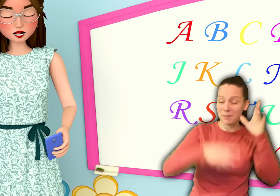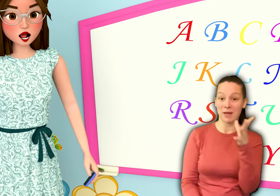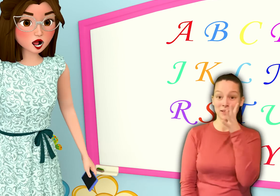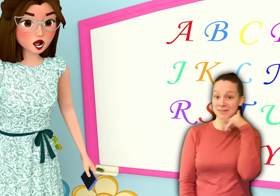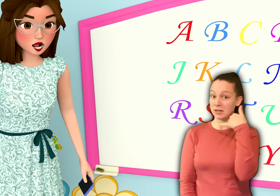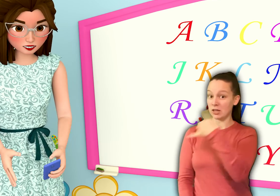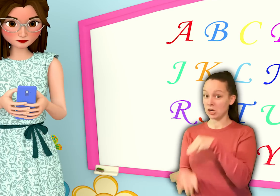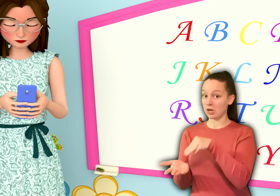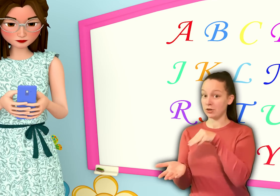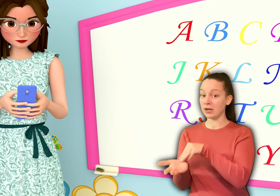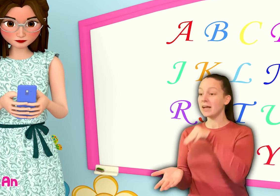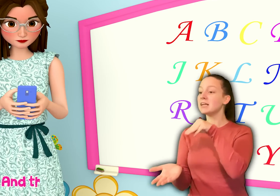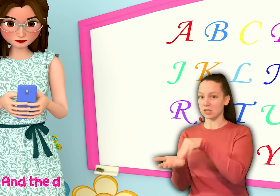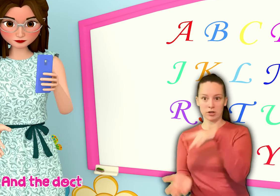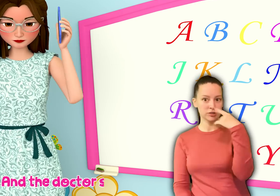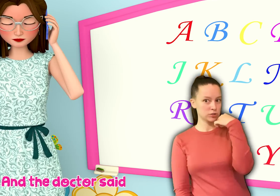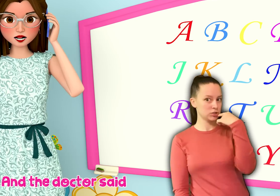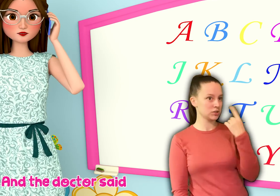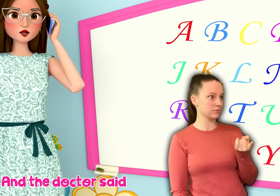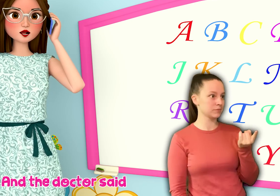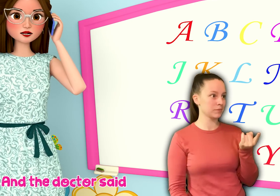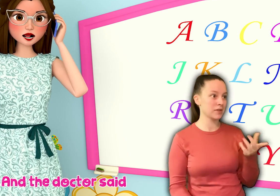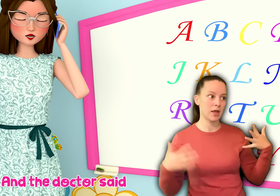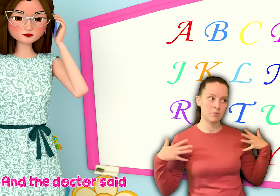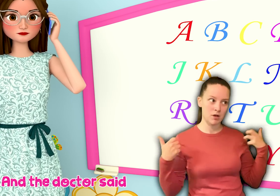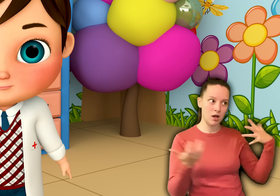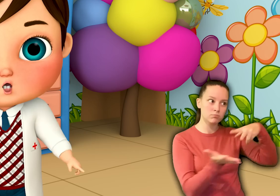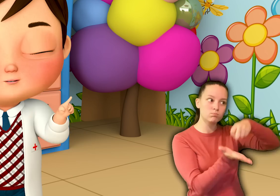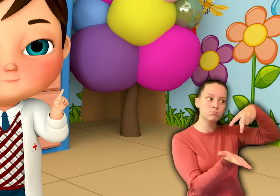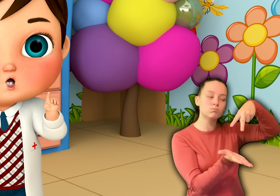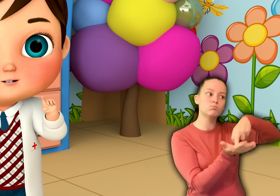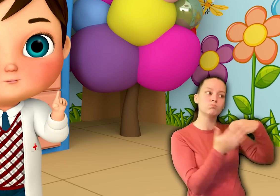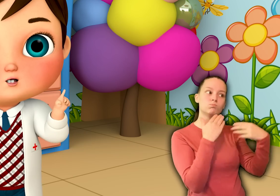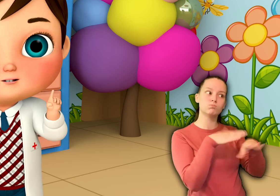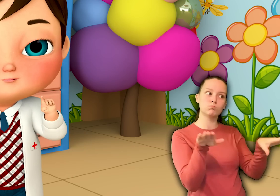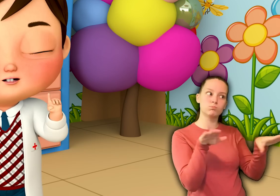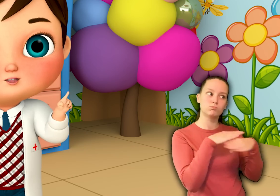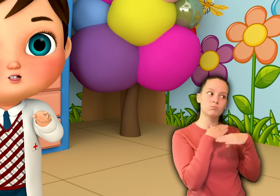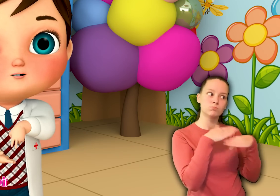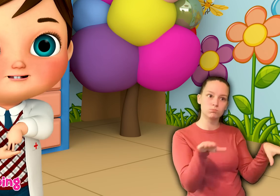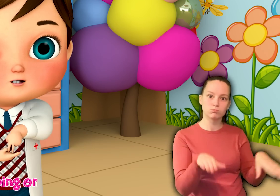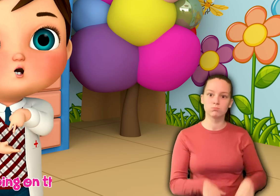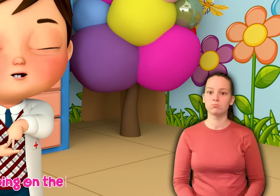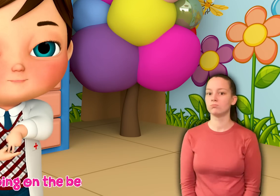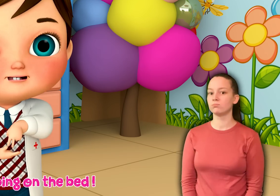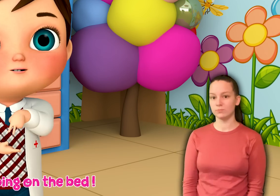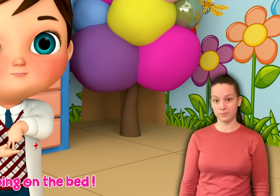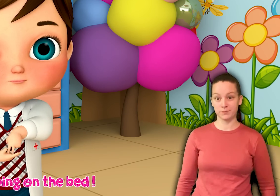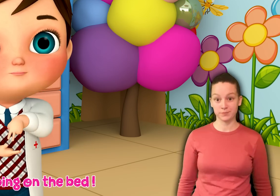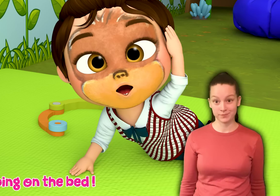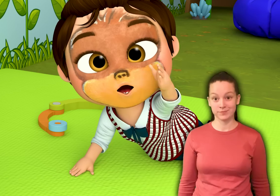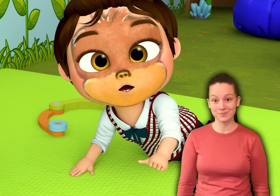head so M called the doctor and the doctor said no more monkeys jumping on